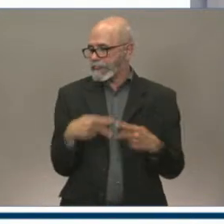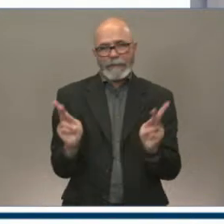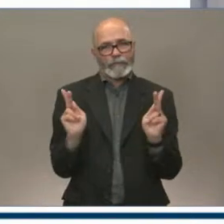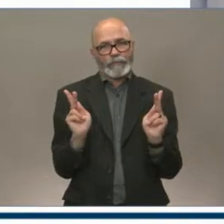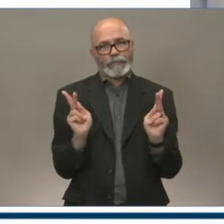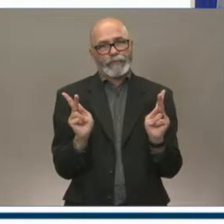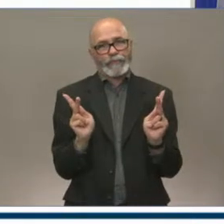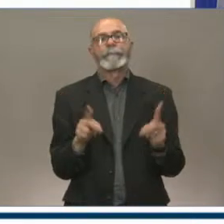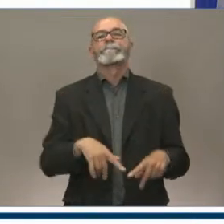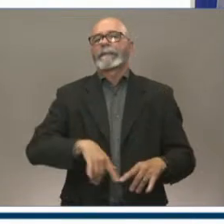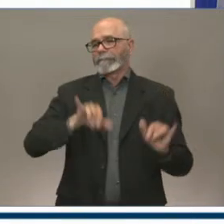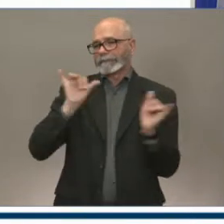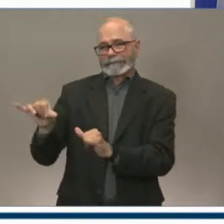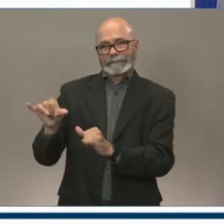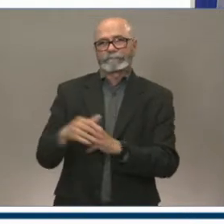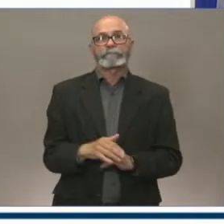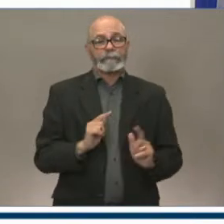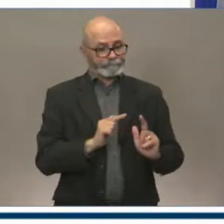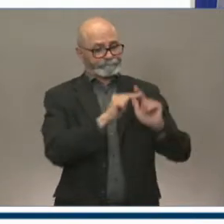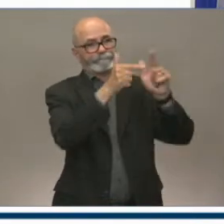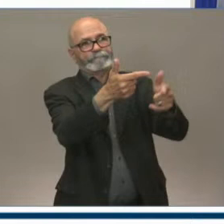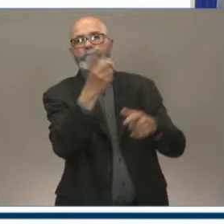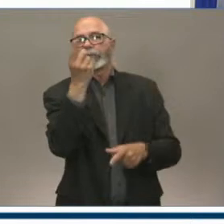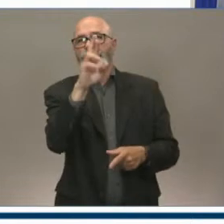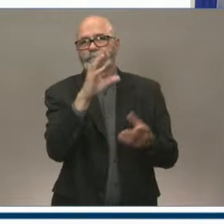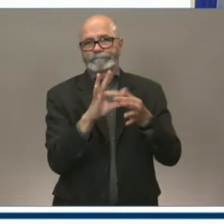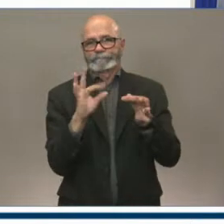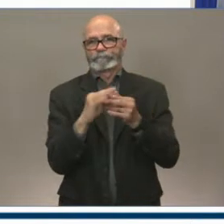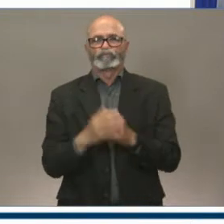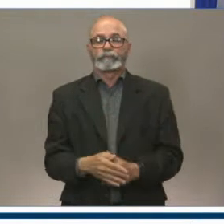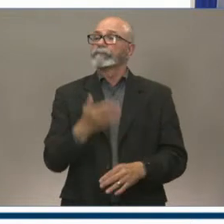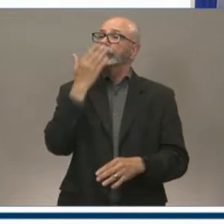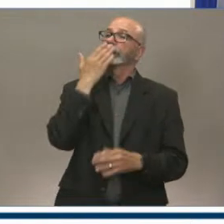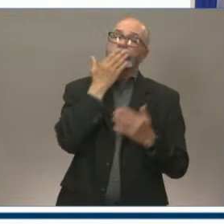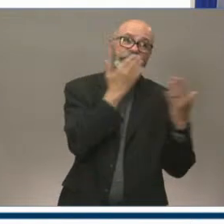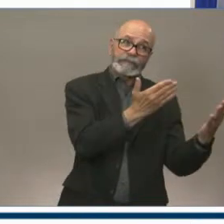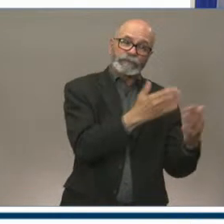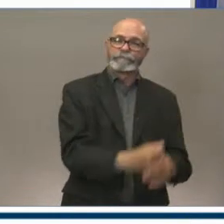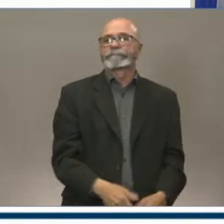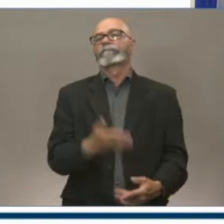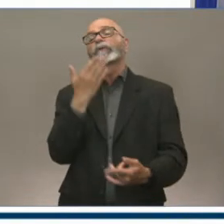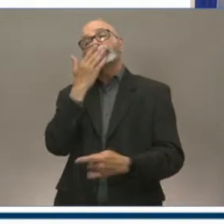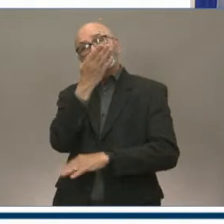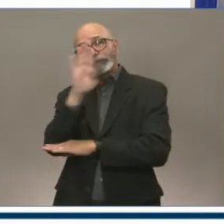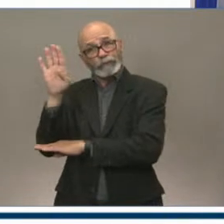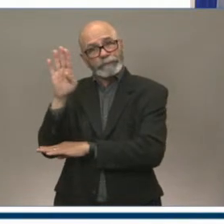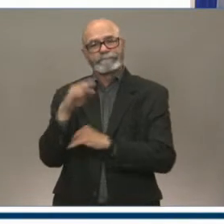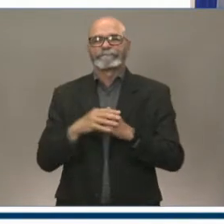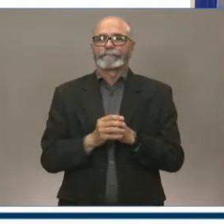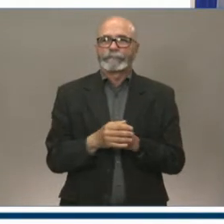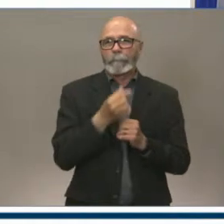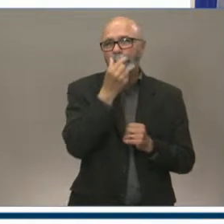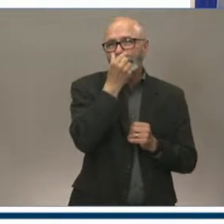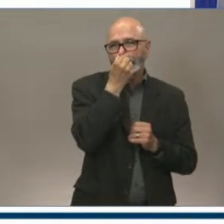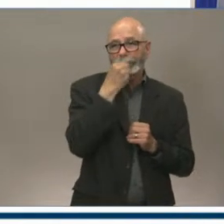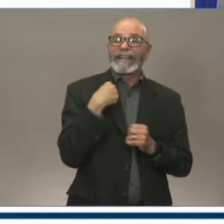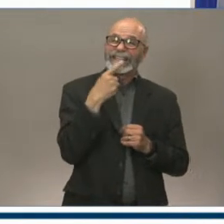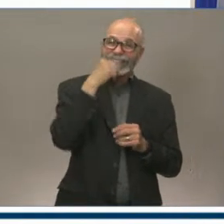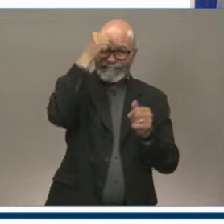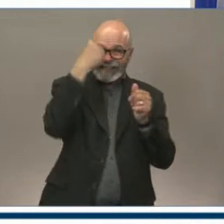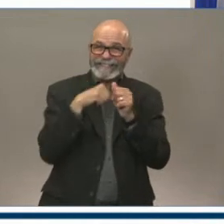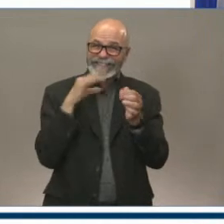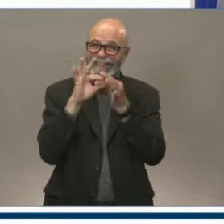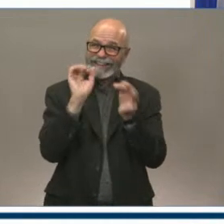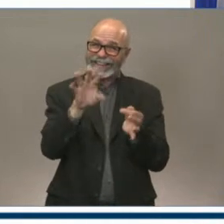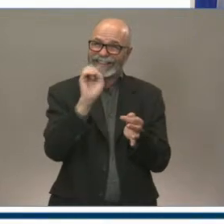Strang. Thank you, Premier. Good afternoon, everybody. Yesterday, I said we are in a critical race between the variant and the